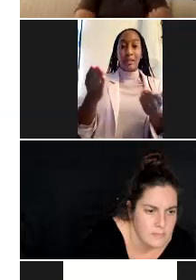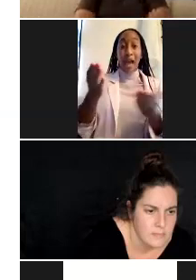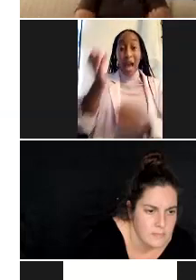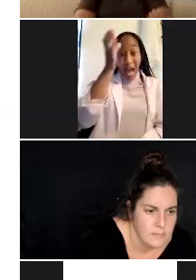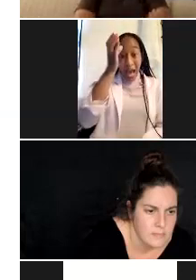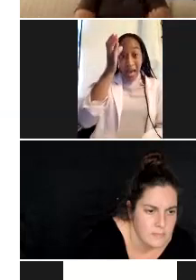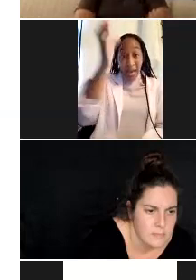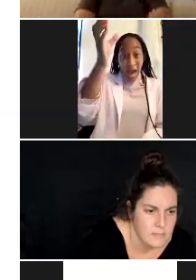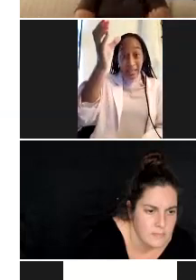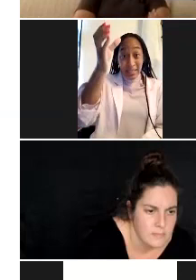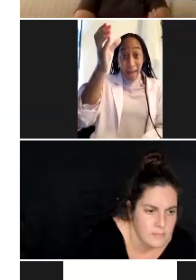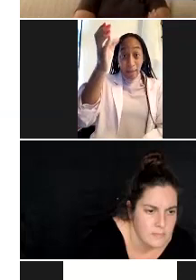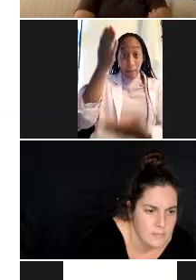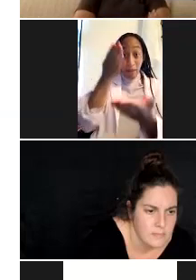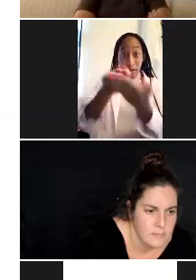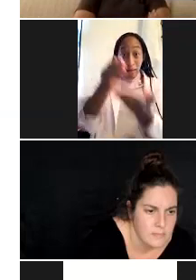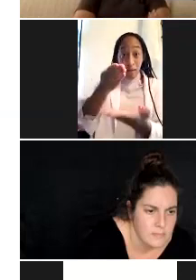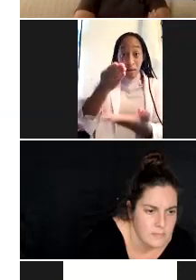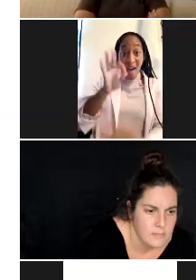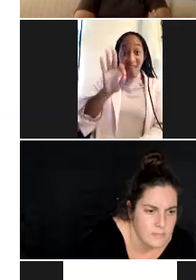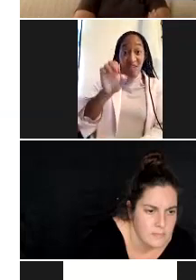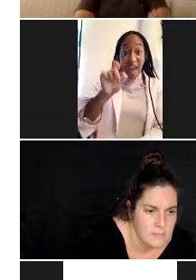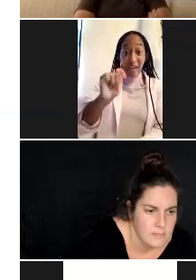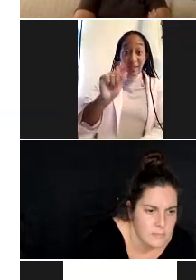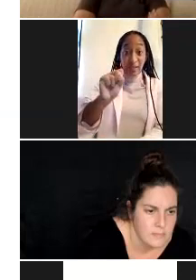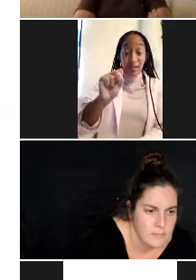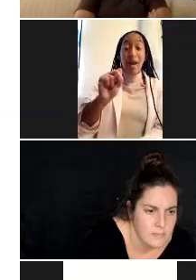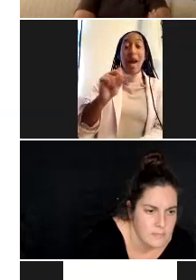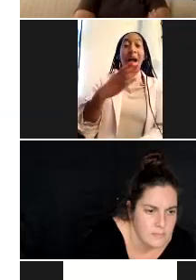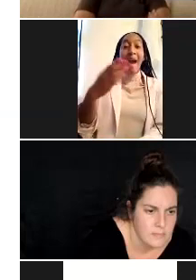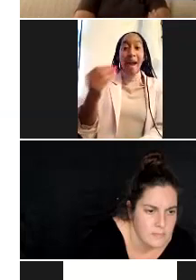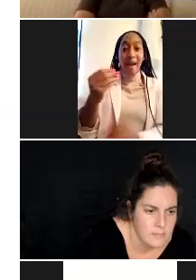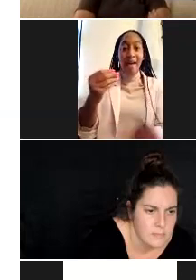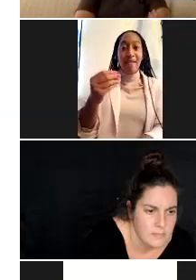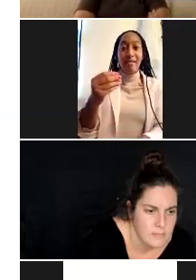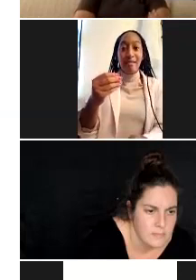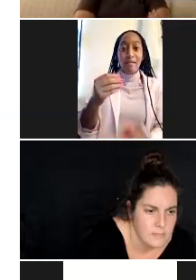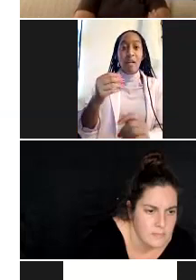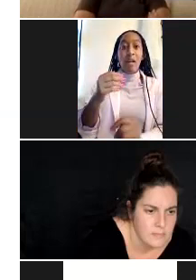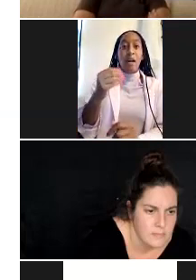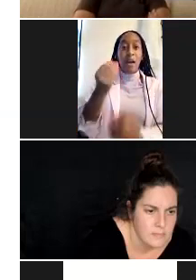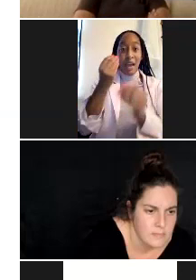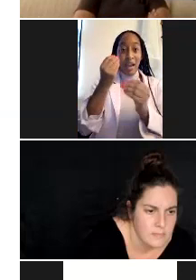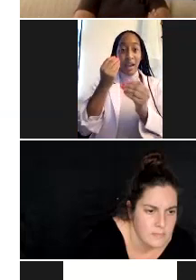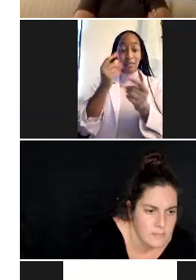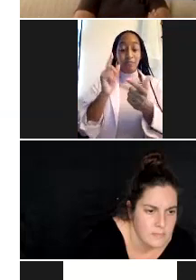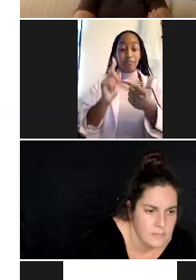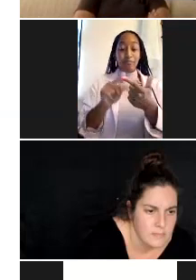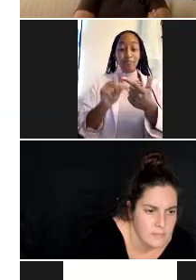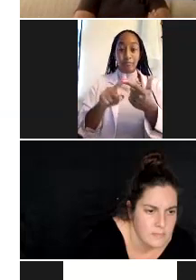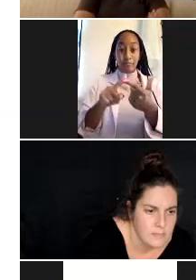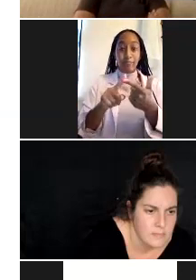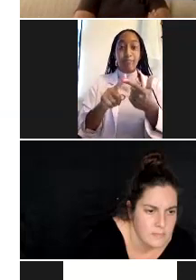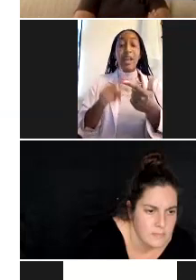those items will be problems that you solve related to these areas. Don't use my lecture notes or my